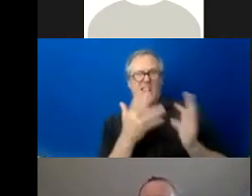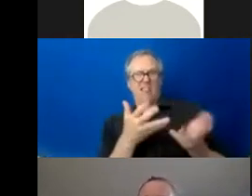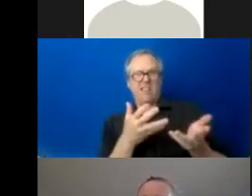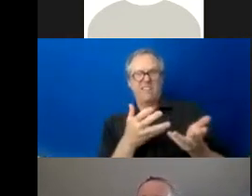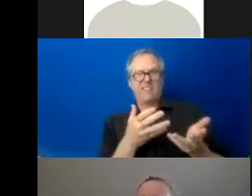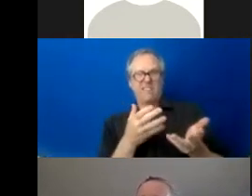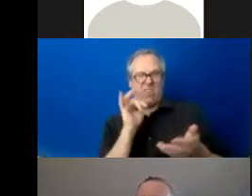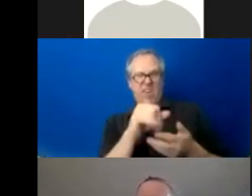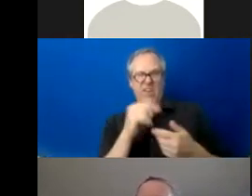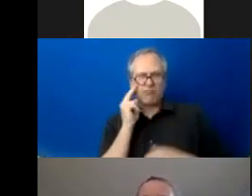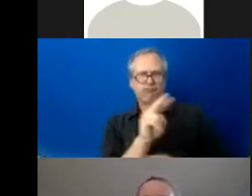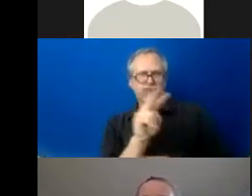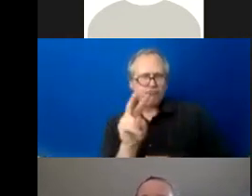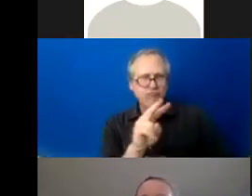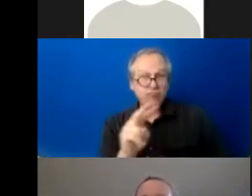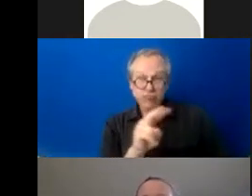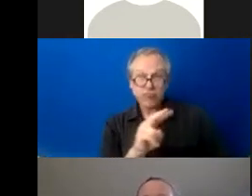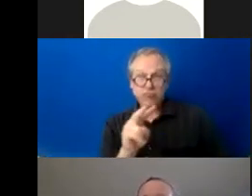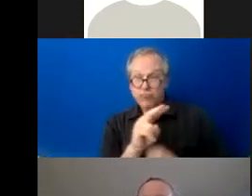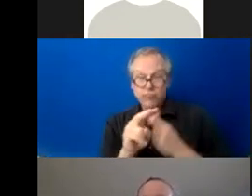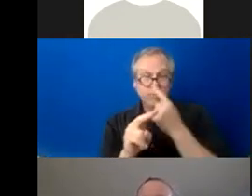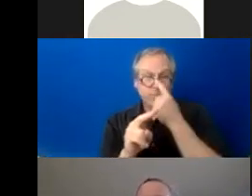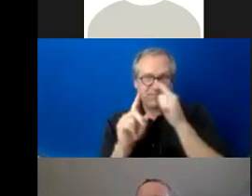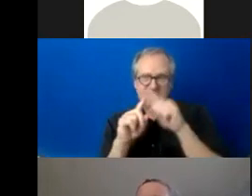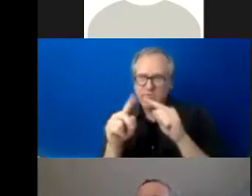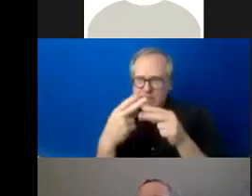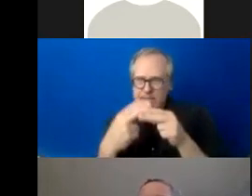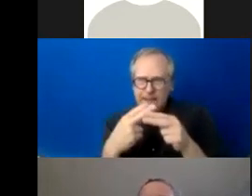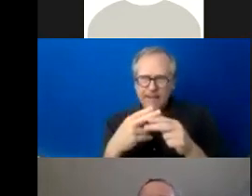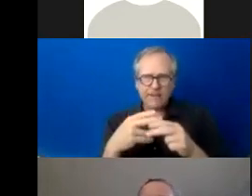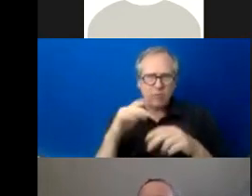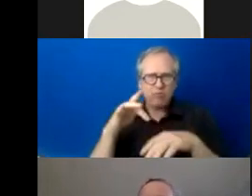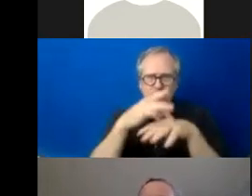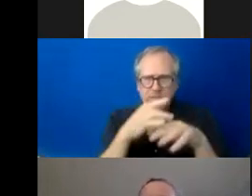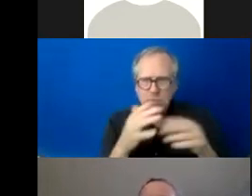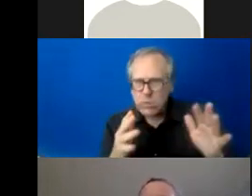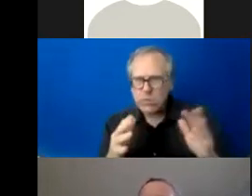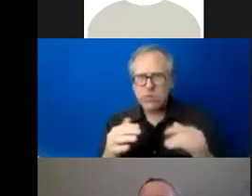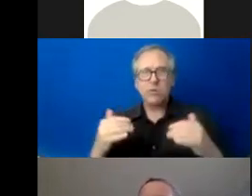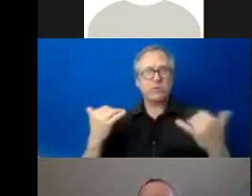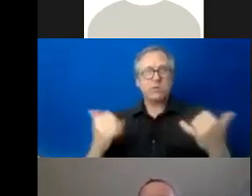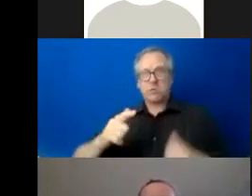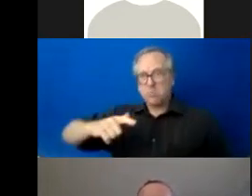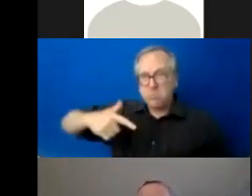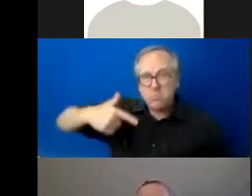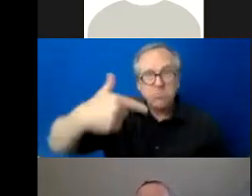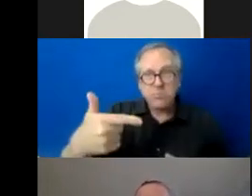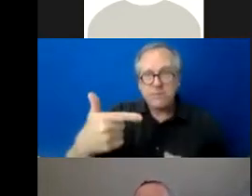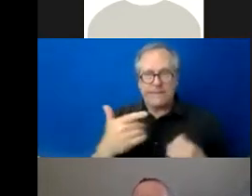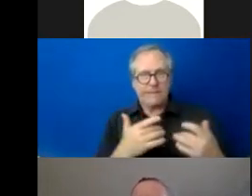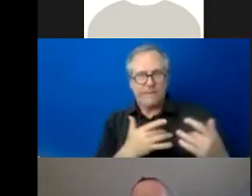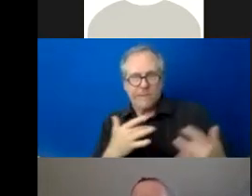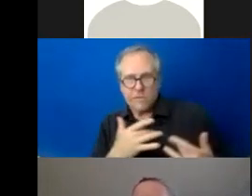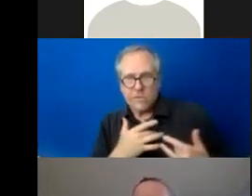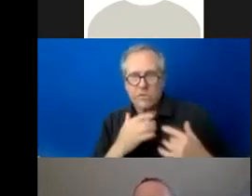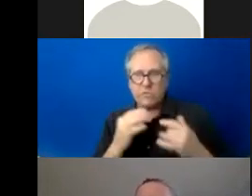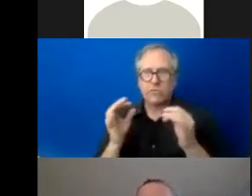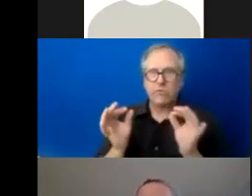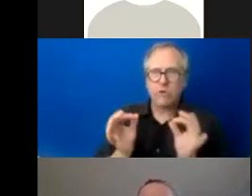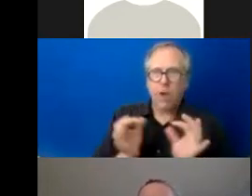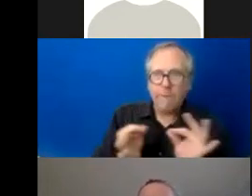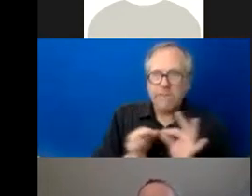point in time because it has a lot of links on it, and open it up to any questions or concerns, comments at this point in time.